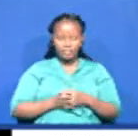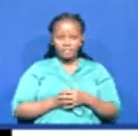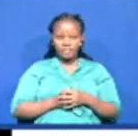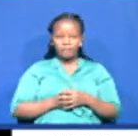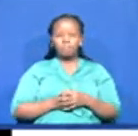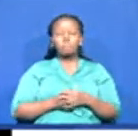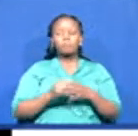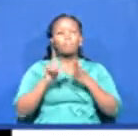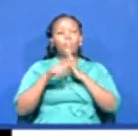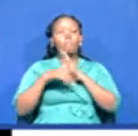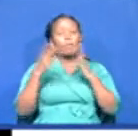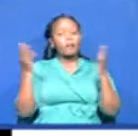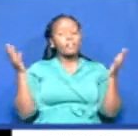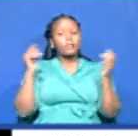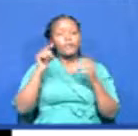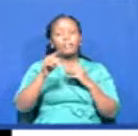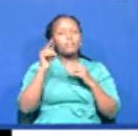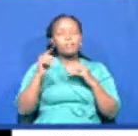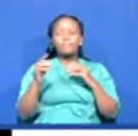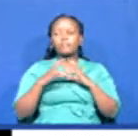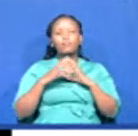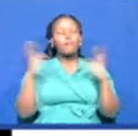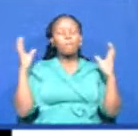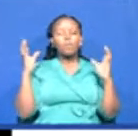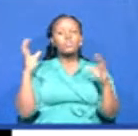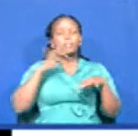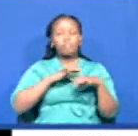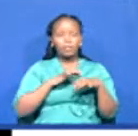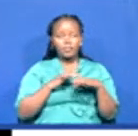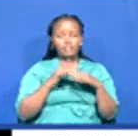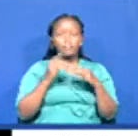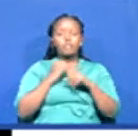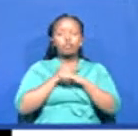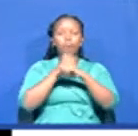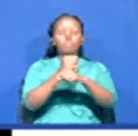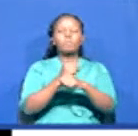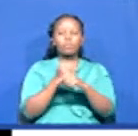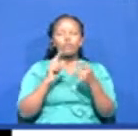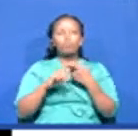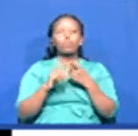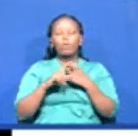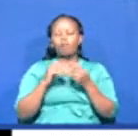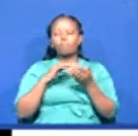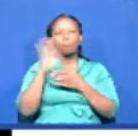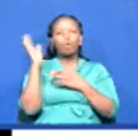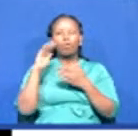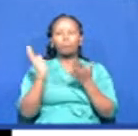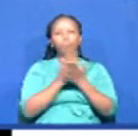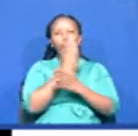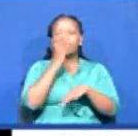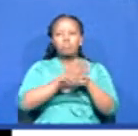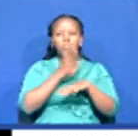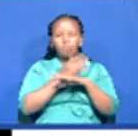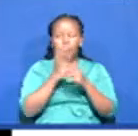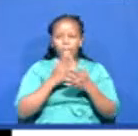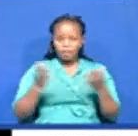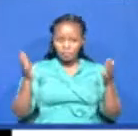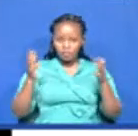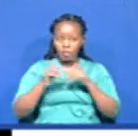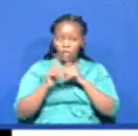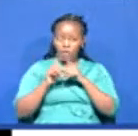Rated as one of the most effective enforcement tools in prohibiting importation of counterfeit goods, it is actually applied in